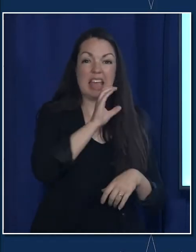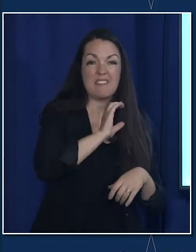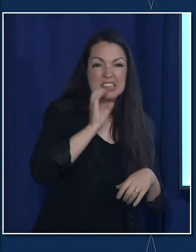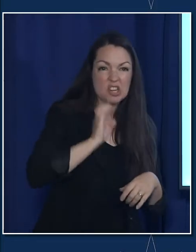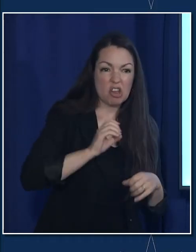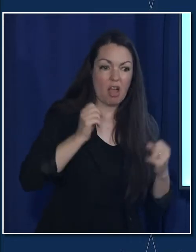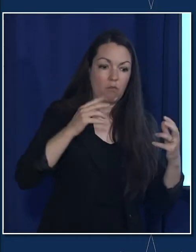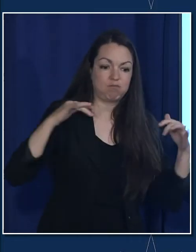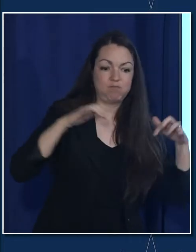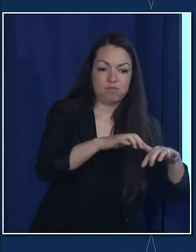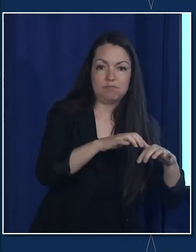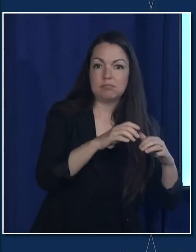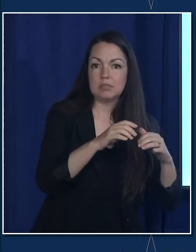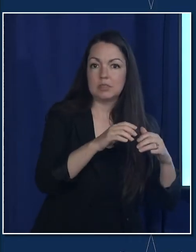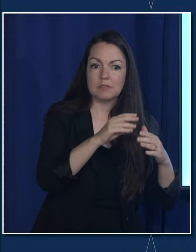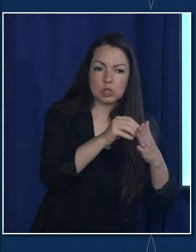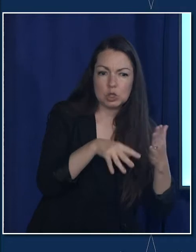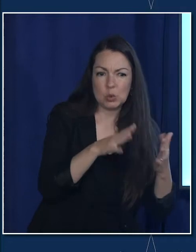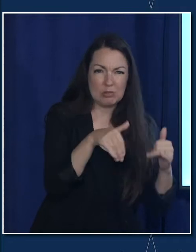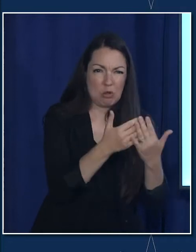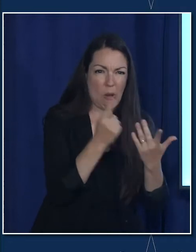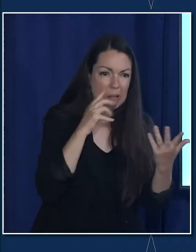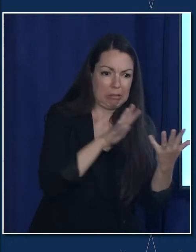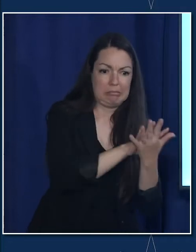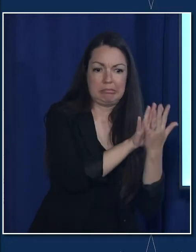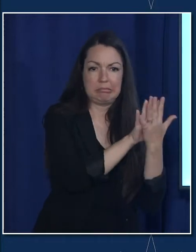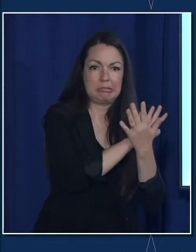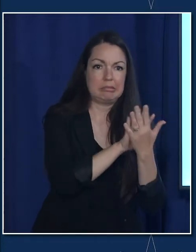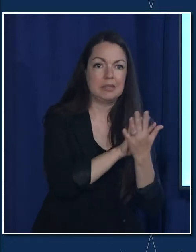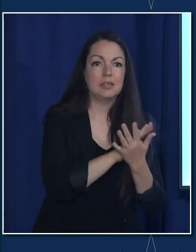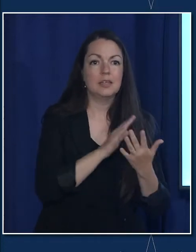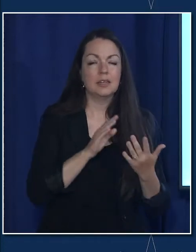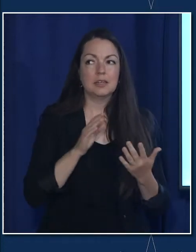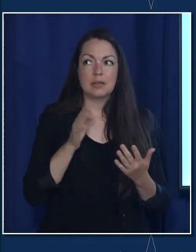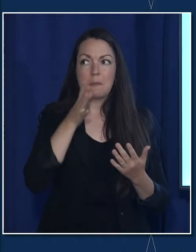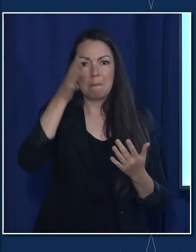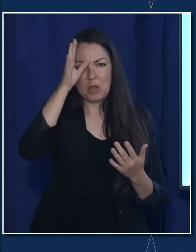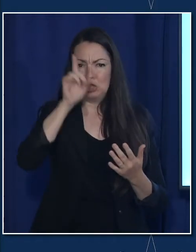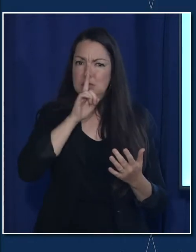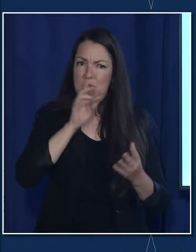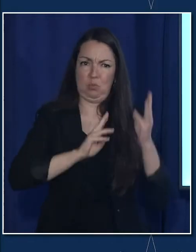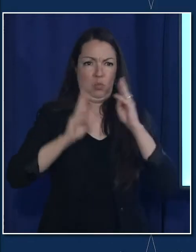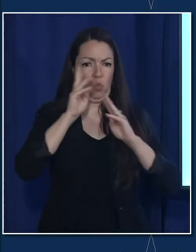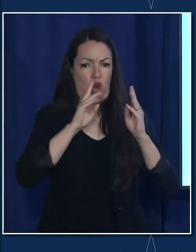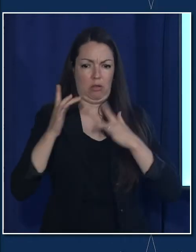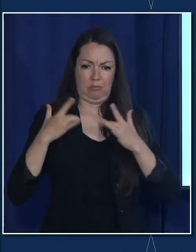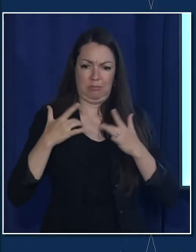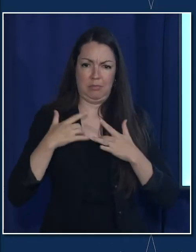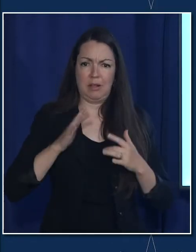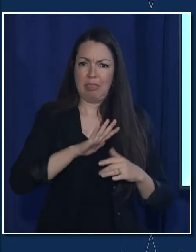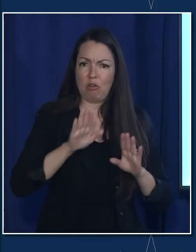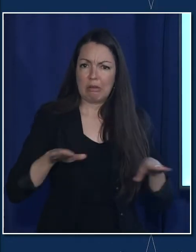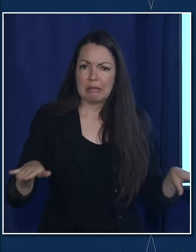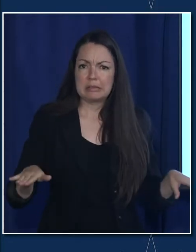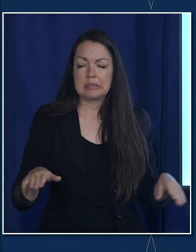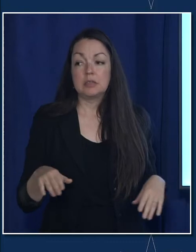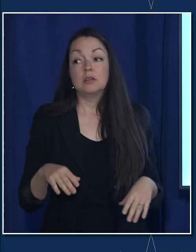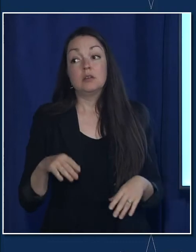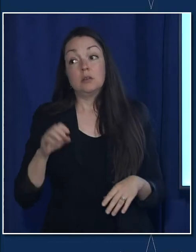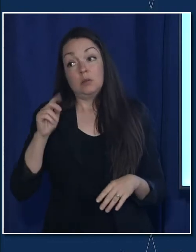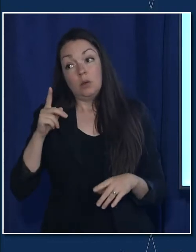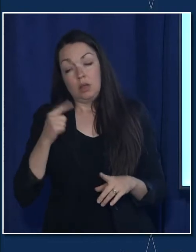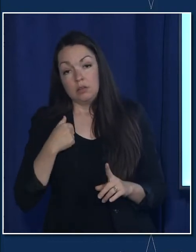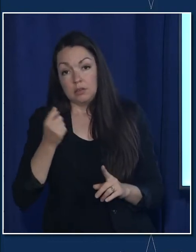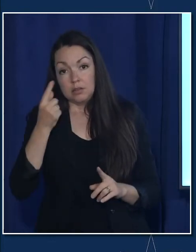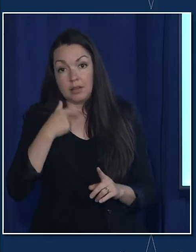say to parents who are really worried that their kids are at risk for COVID? Yeah, so, obviously, I don't speak for